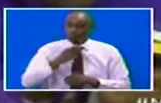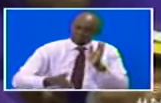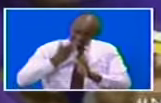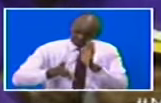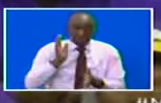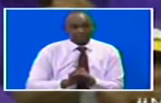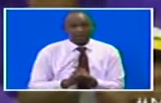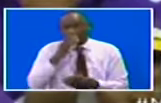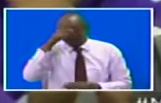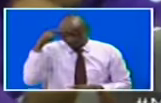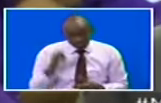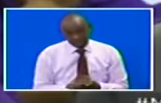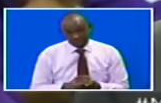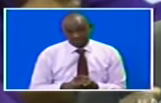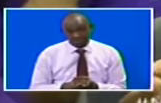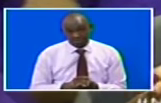Chap, because